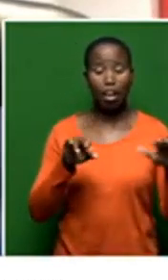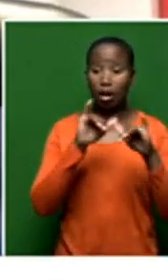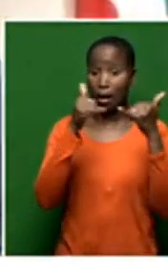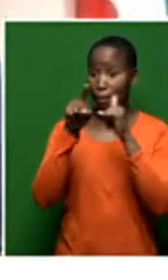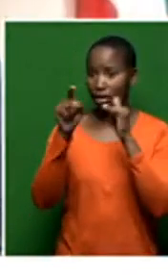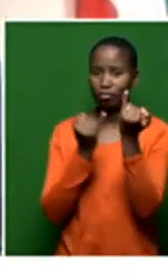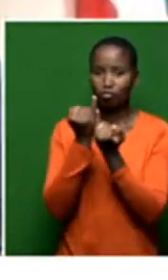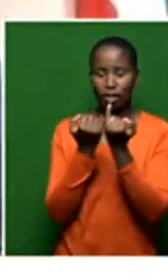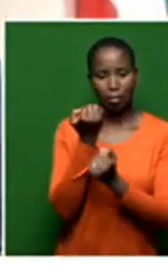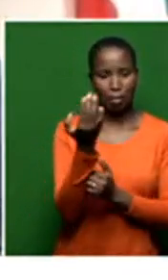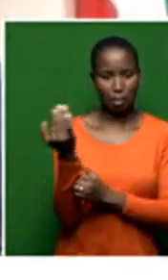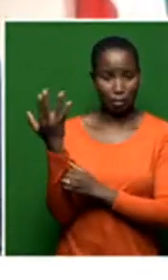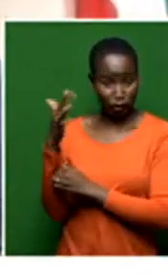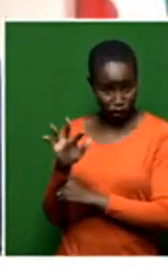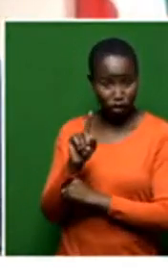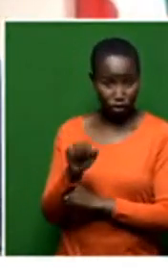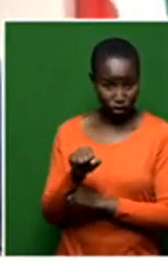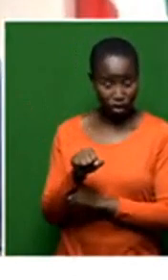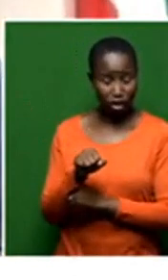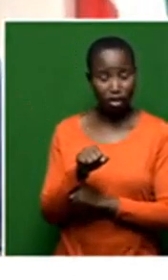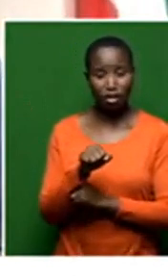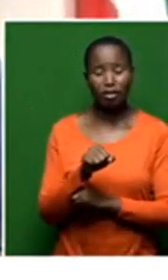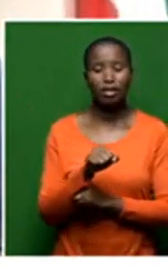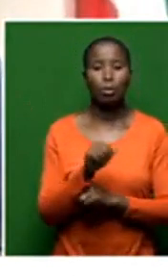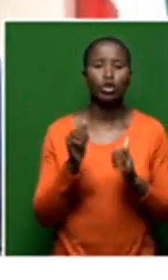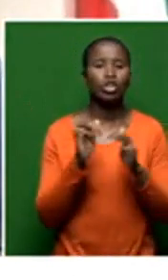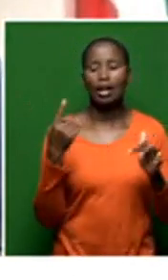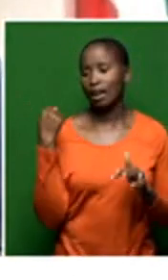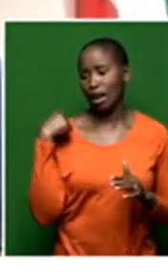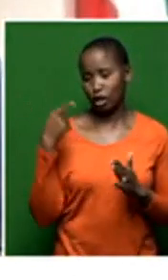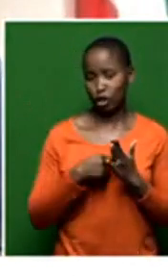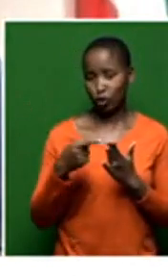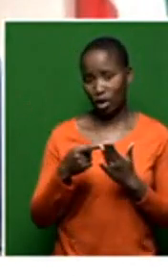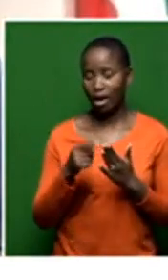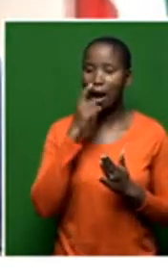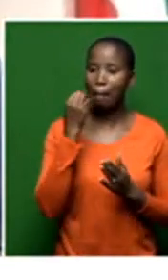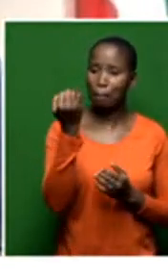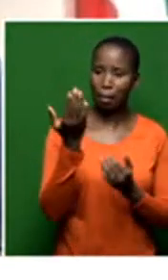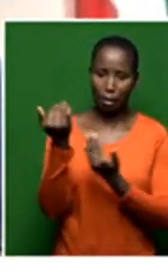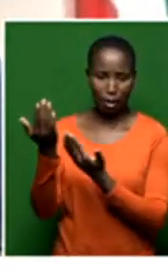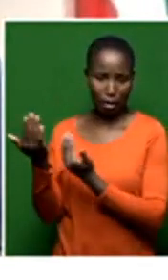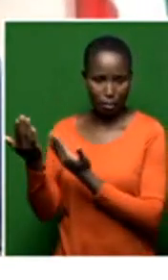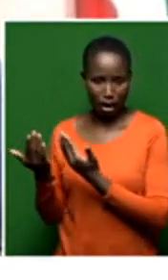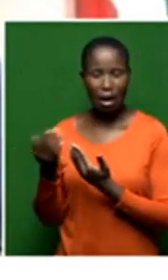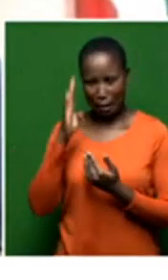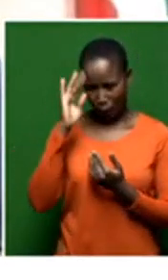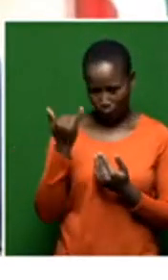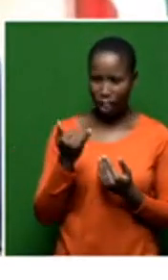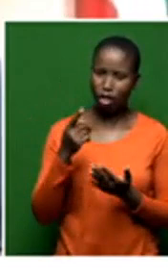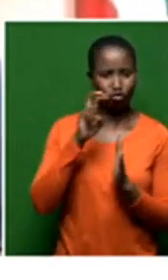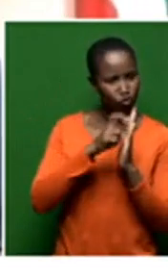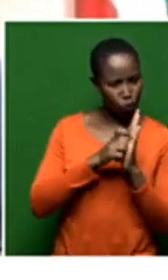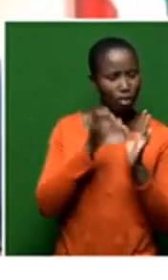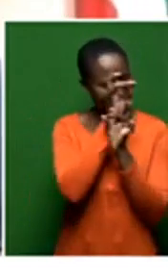the process during the bidder seminar last week. So they already are familiar with the auction